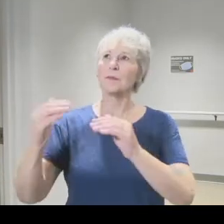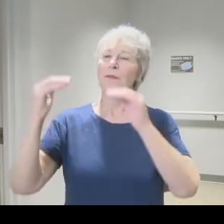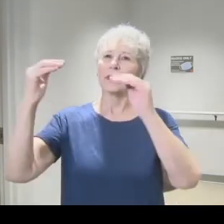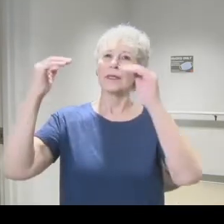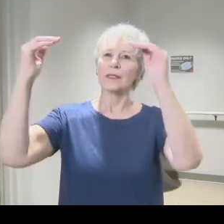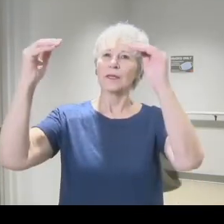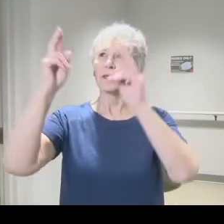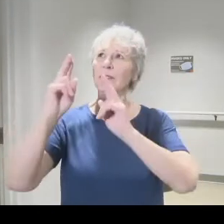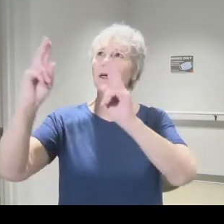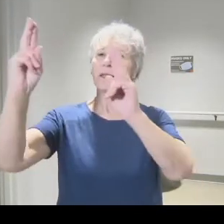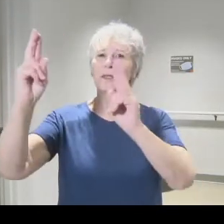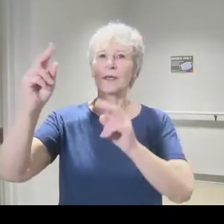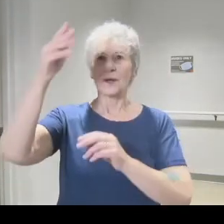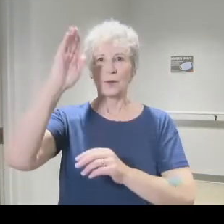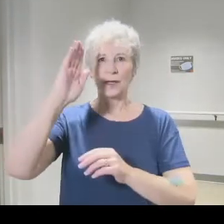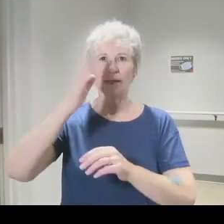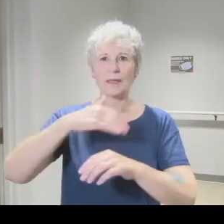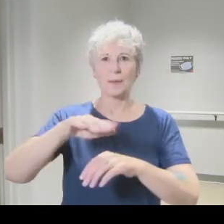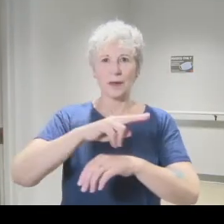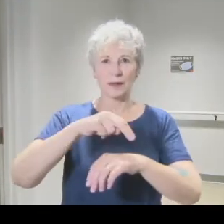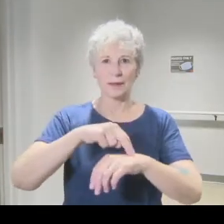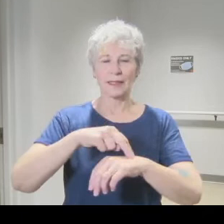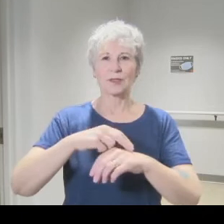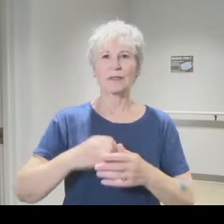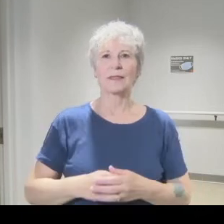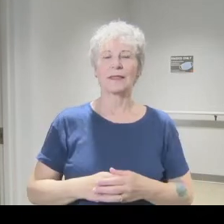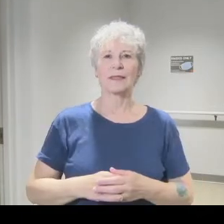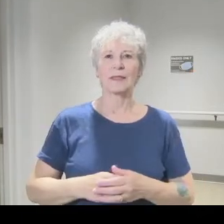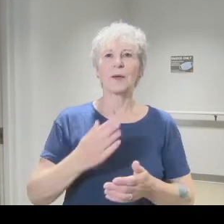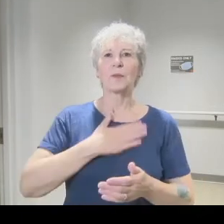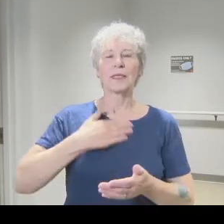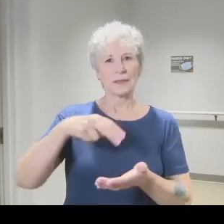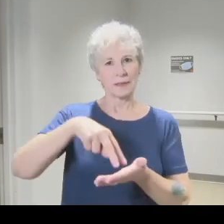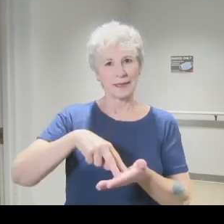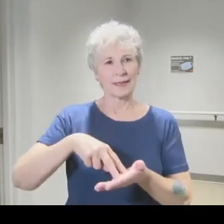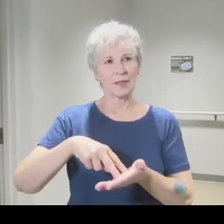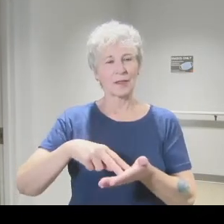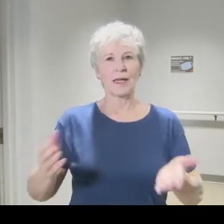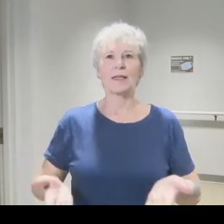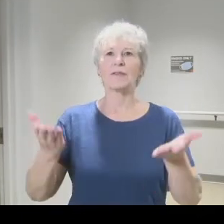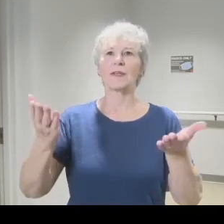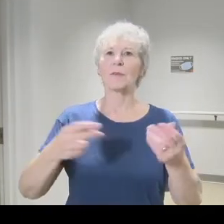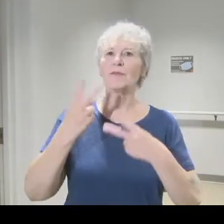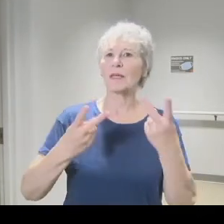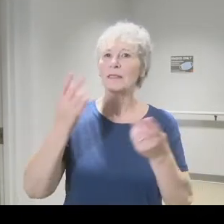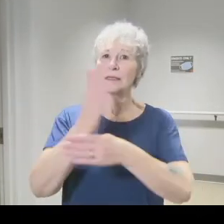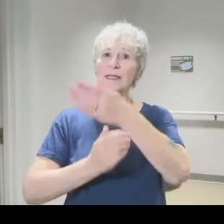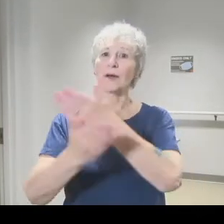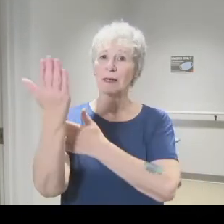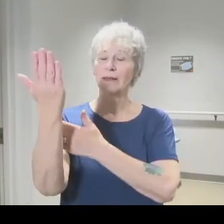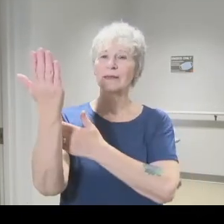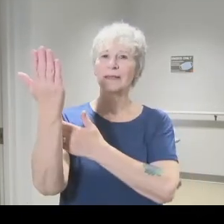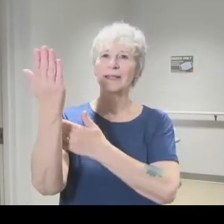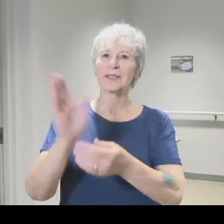heavens. Let your glory be over all the earth. I invite you to stay with us once again as we lift up our voices before the Lord, singing